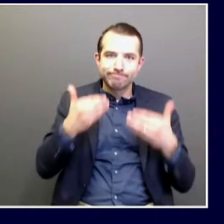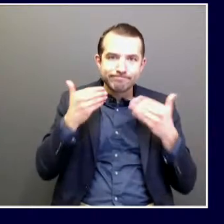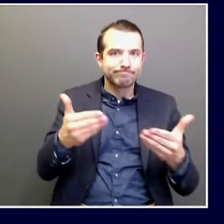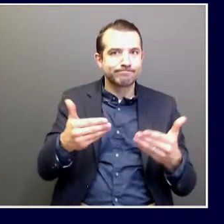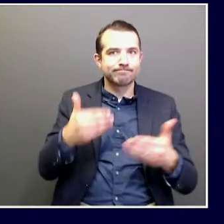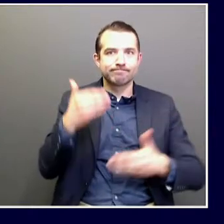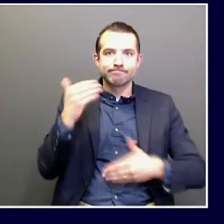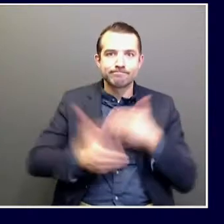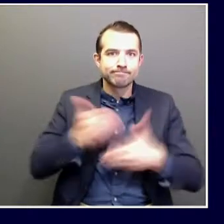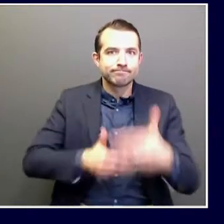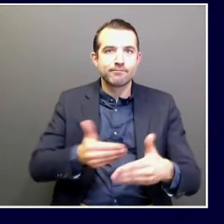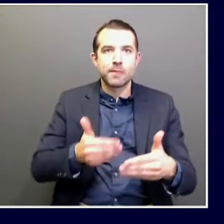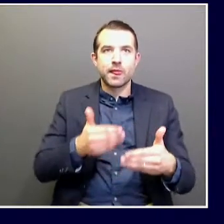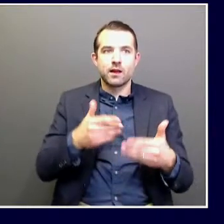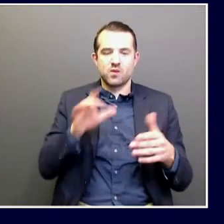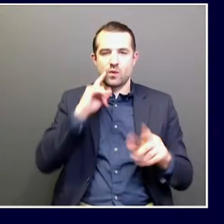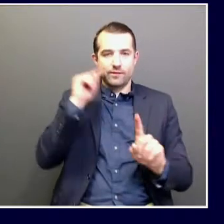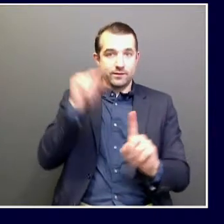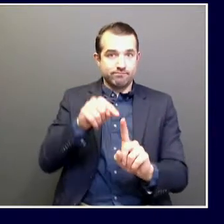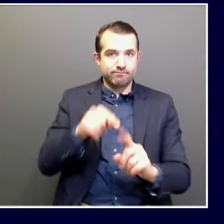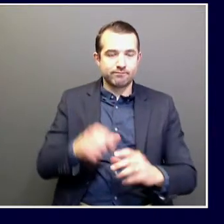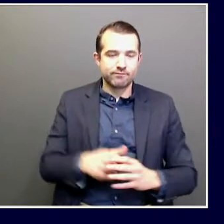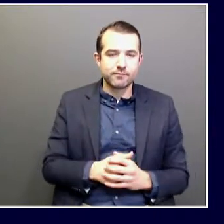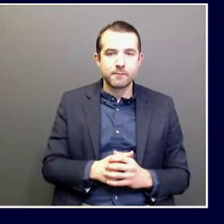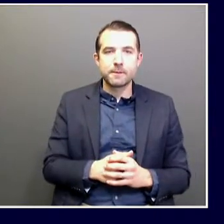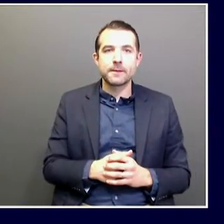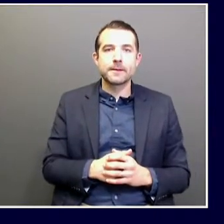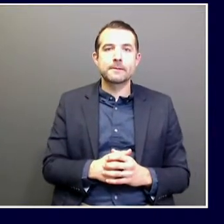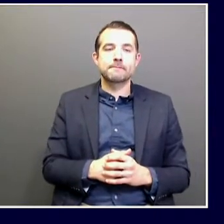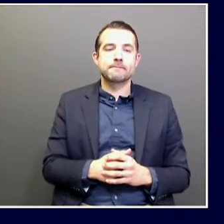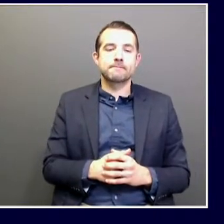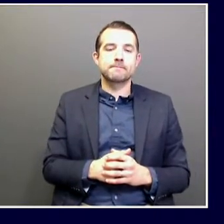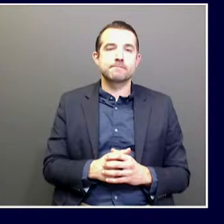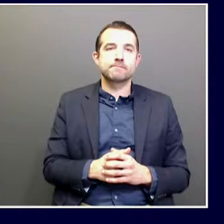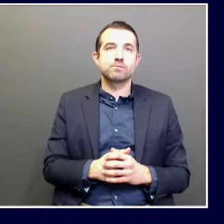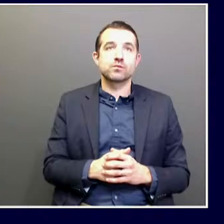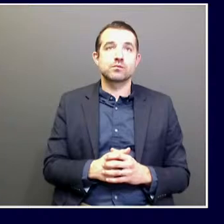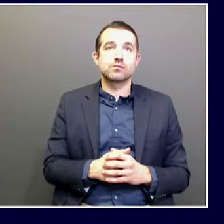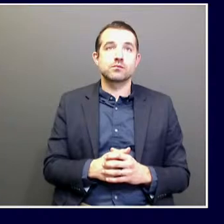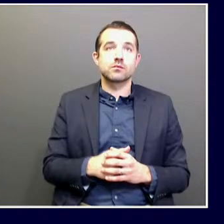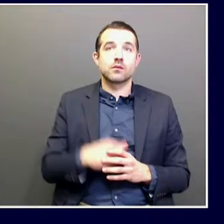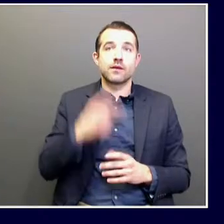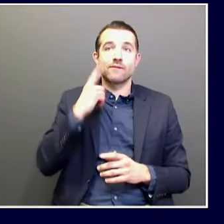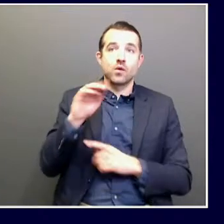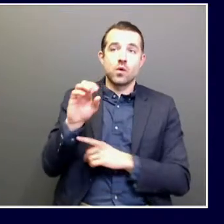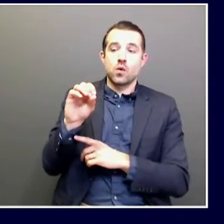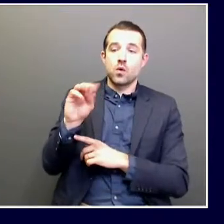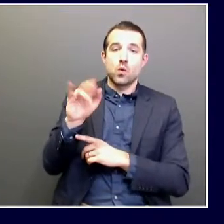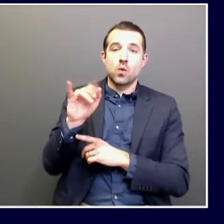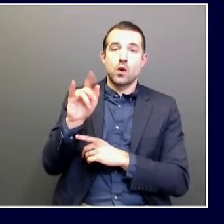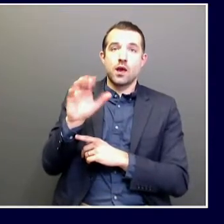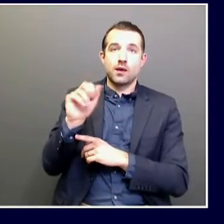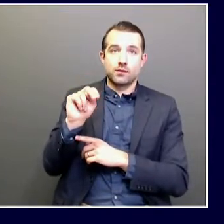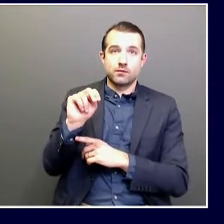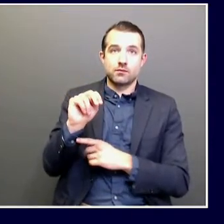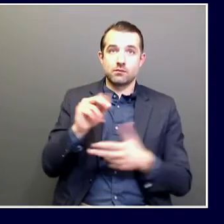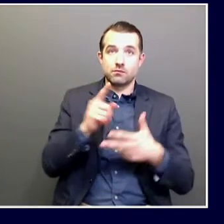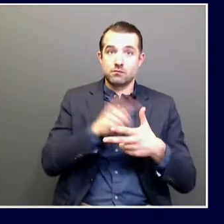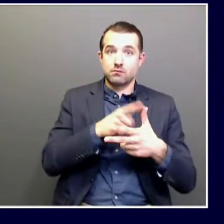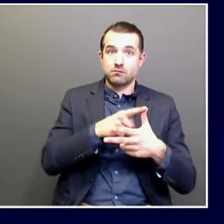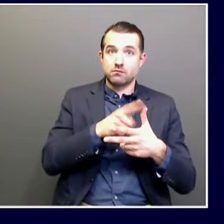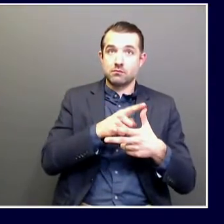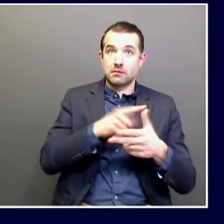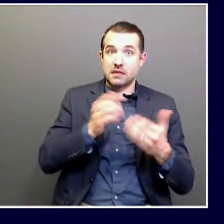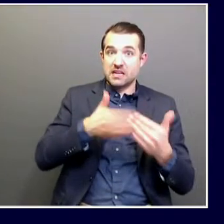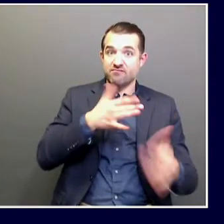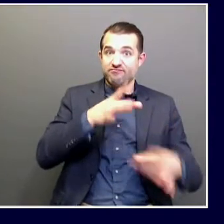3 areas that I want to provide an update on as it relates to the Omicron variant. The first, how contagious is it? The second, how